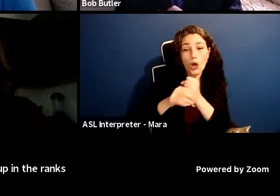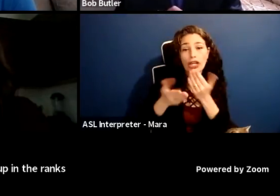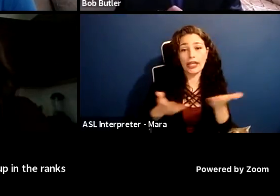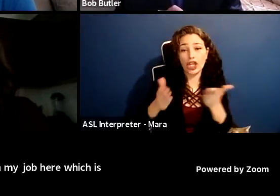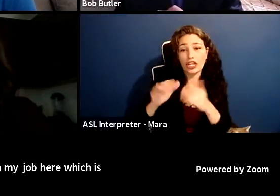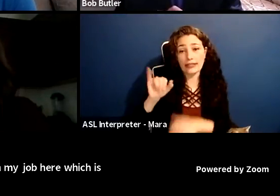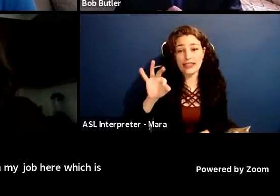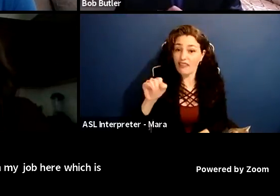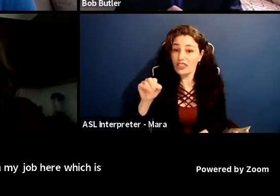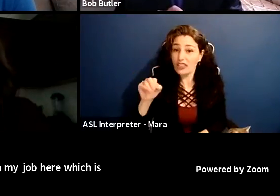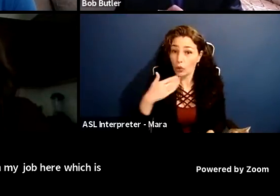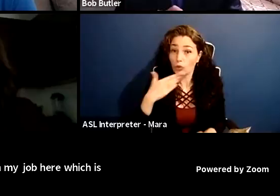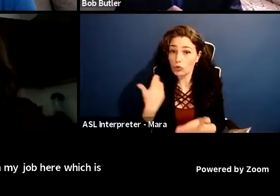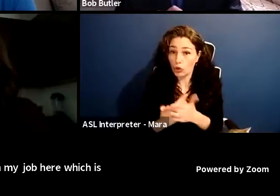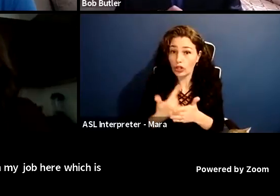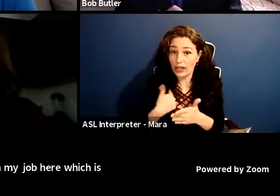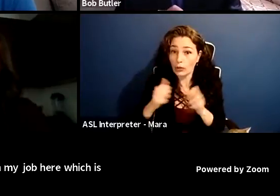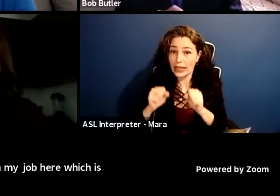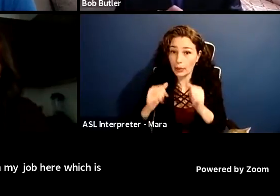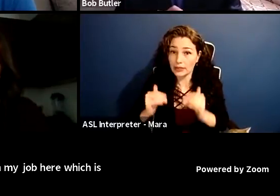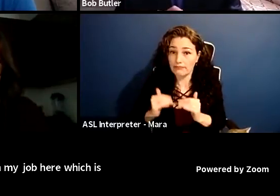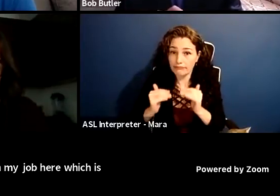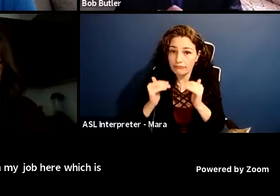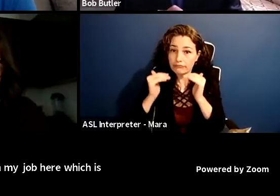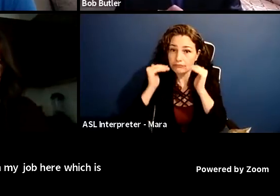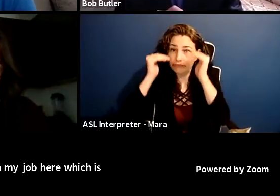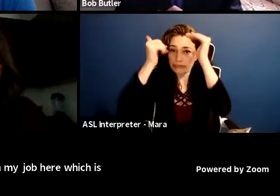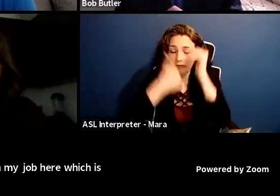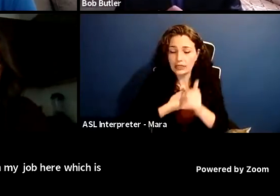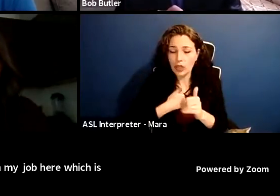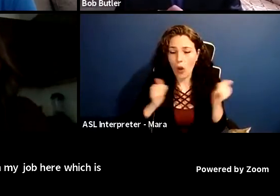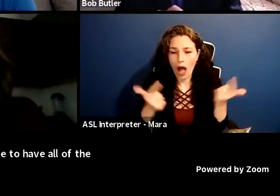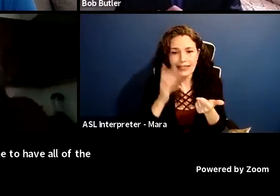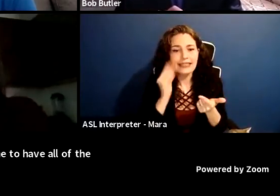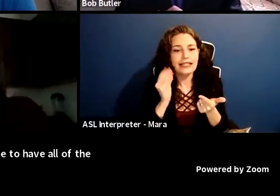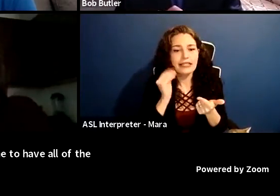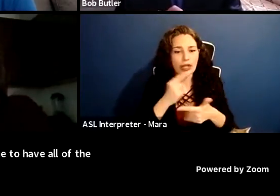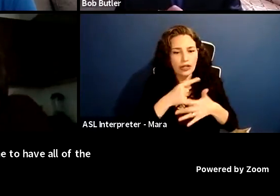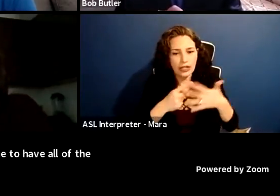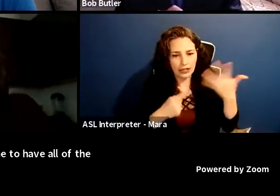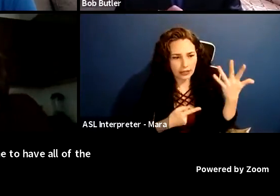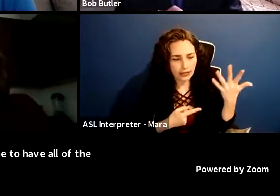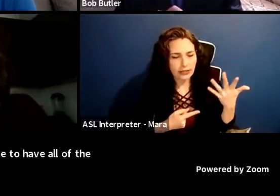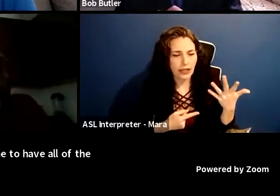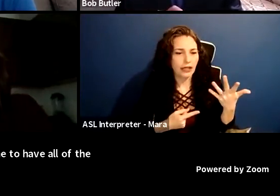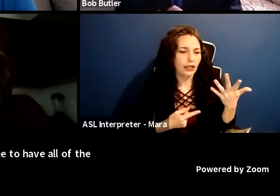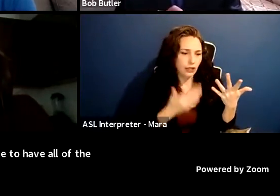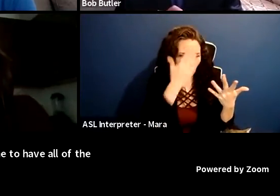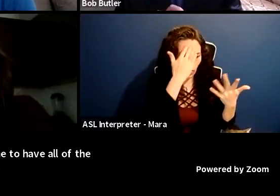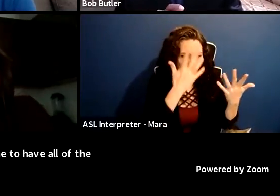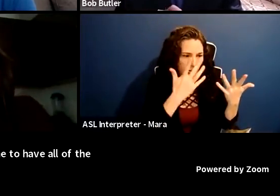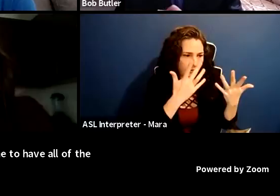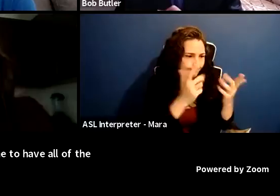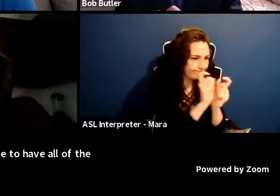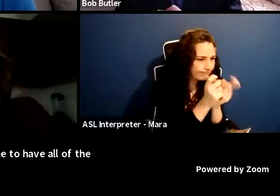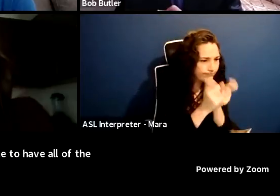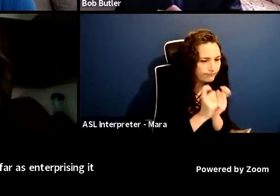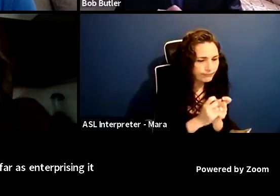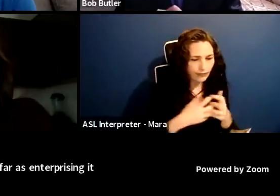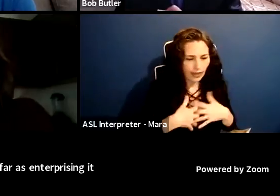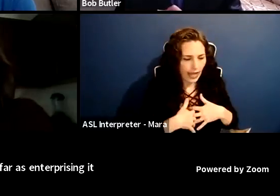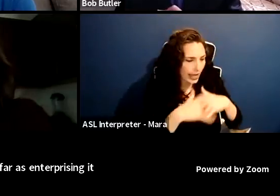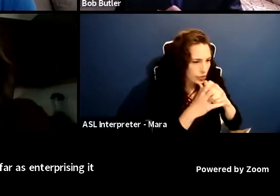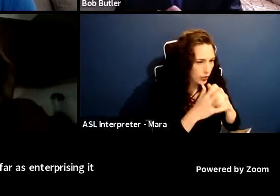all that experience in my storytelling, in the crafting of my story, as far as enterprising it, driving